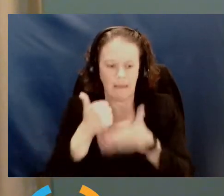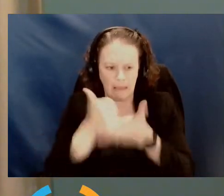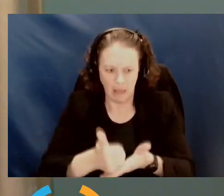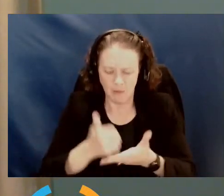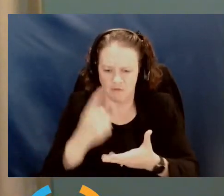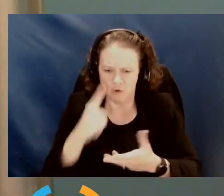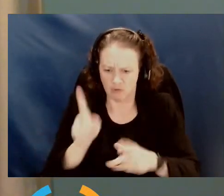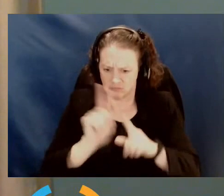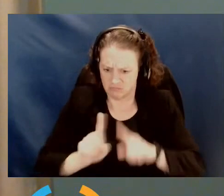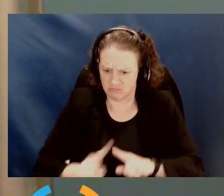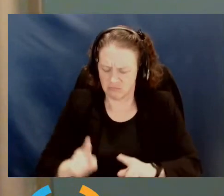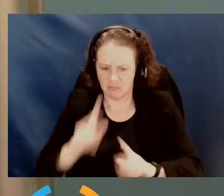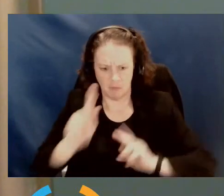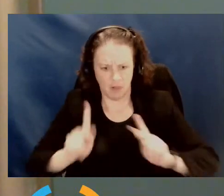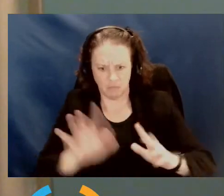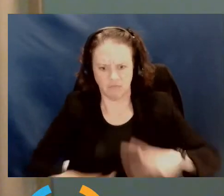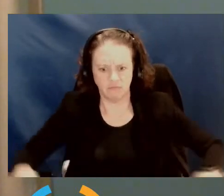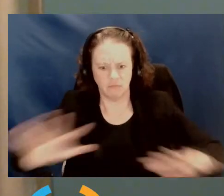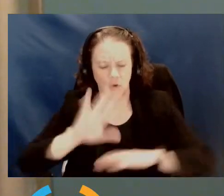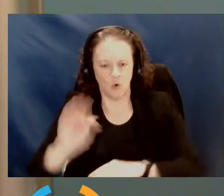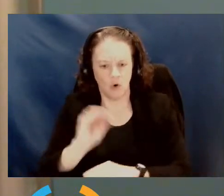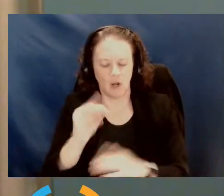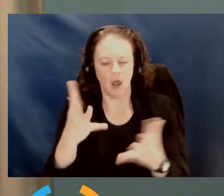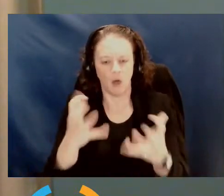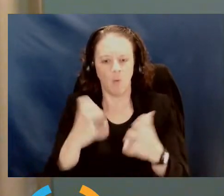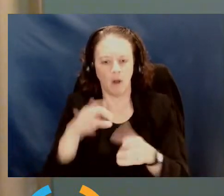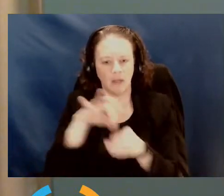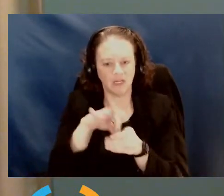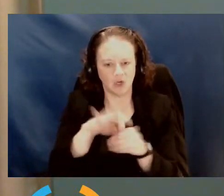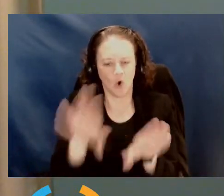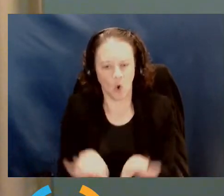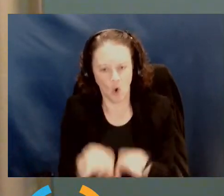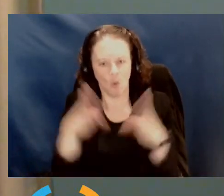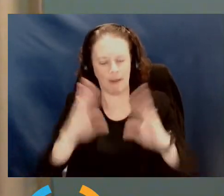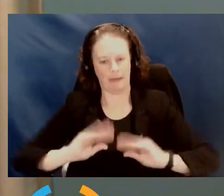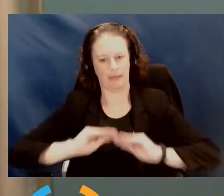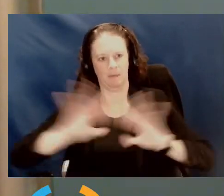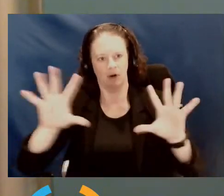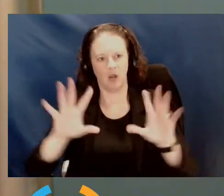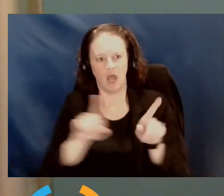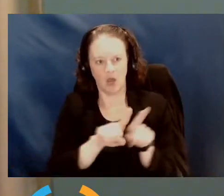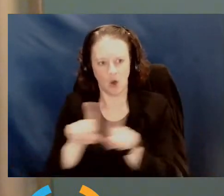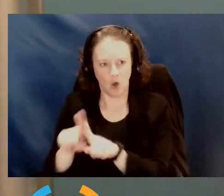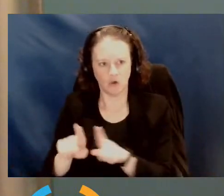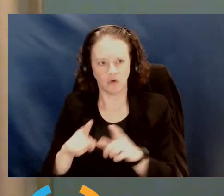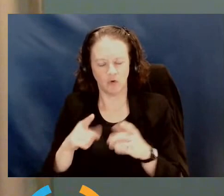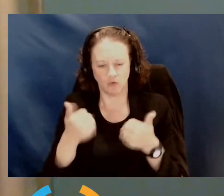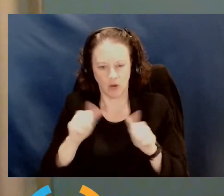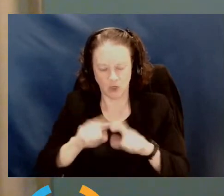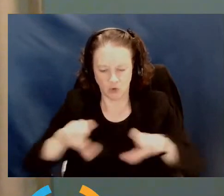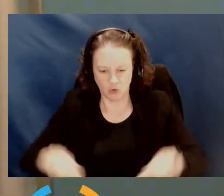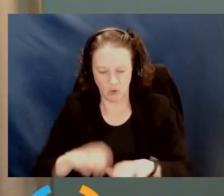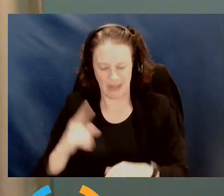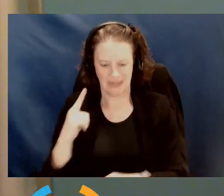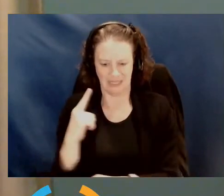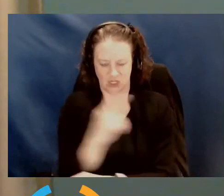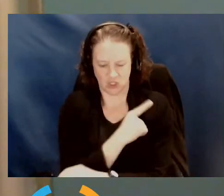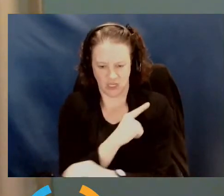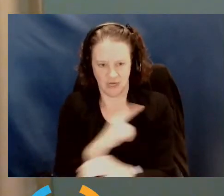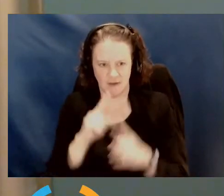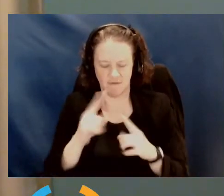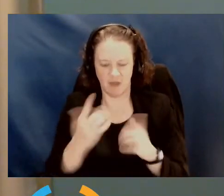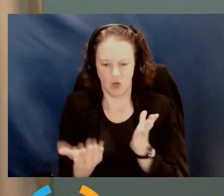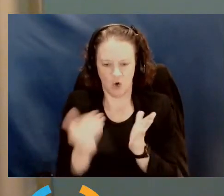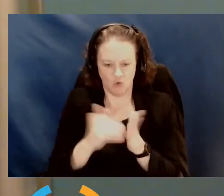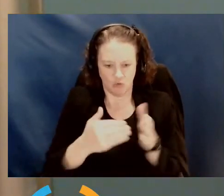and transparent, and this year conducting legislative redistricting using a People's Commission to ensure that we address systemic